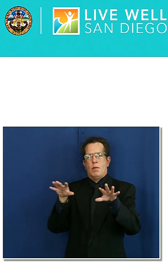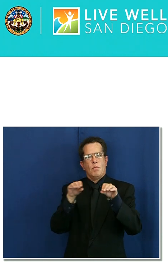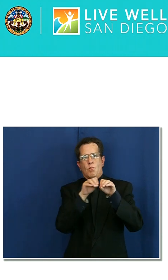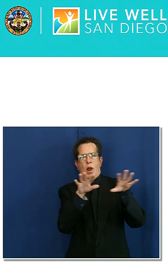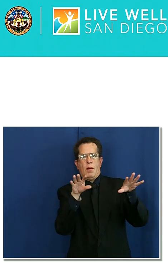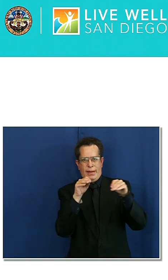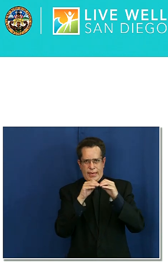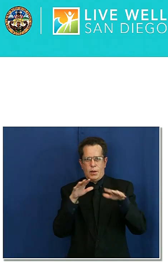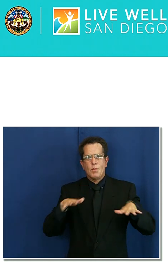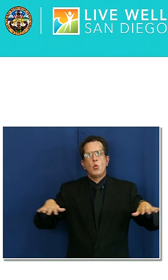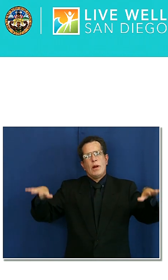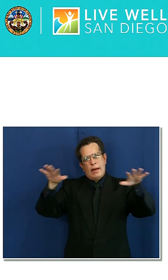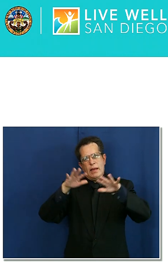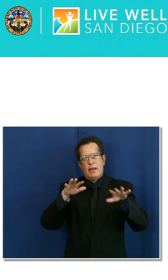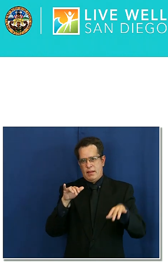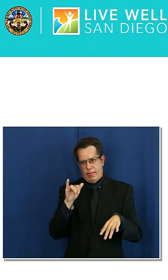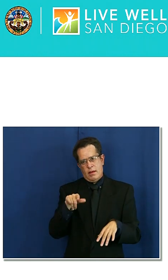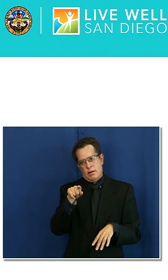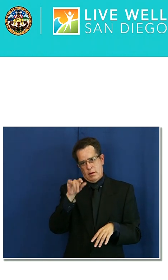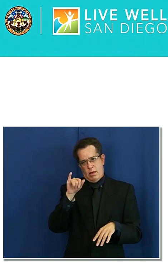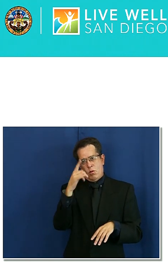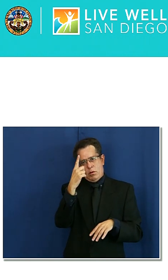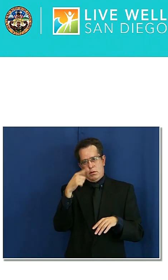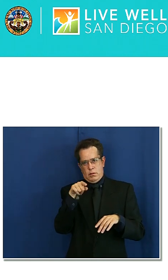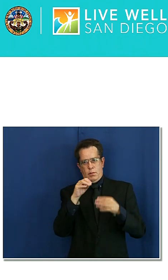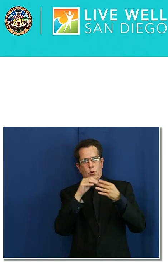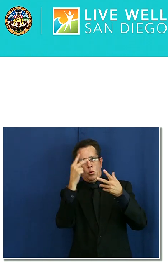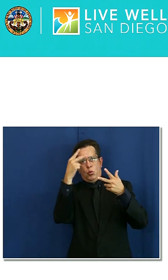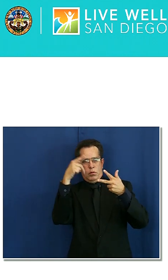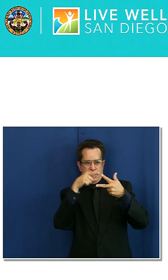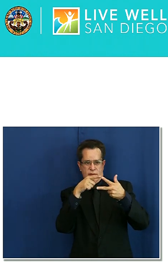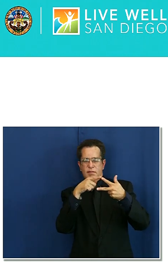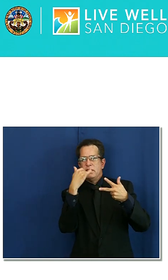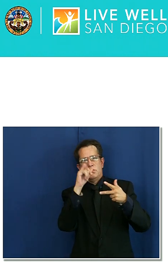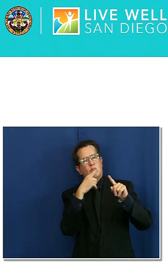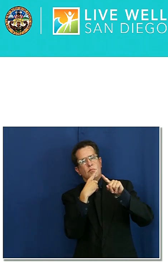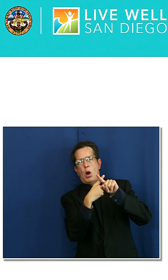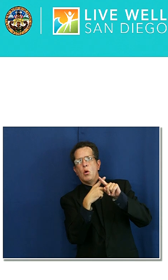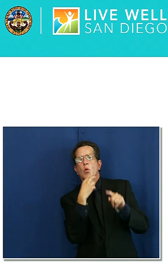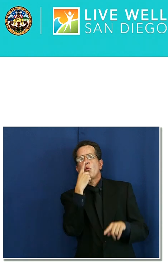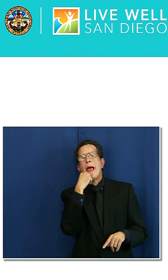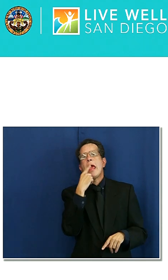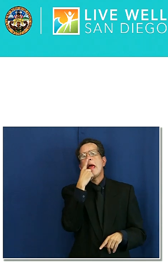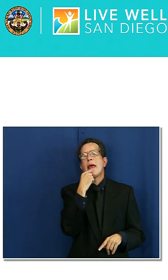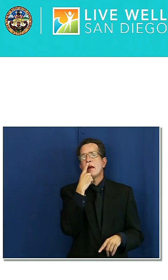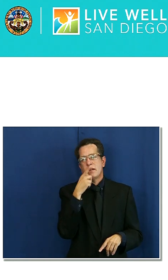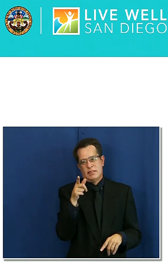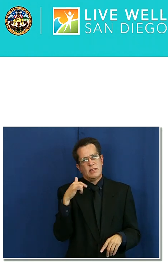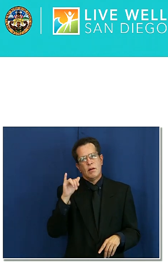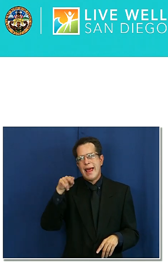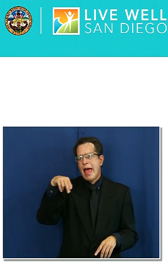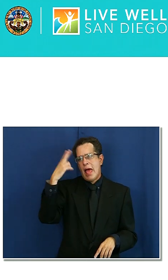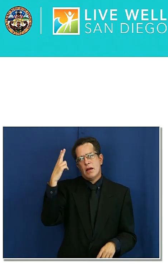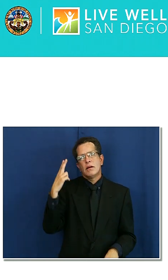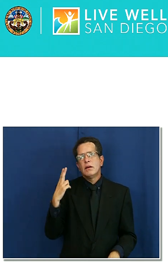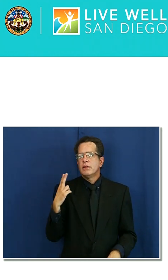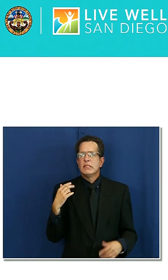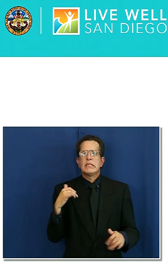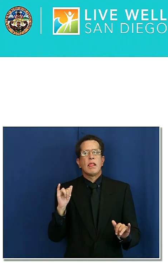outbreak trigger, and this is the only trigger that is red on our out of our 13